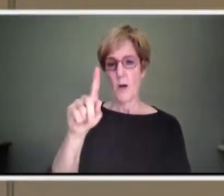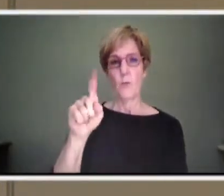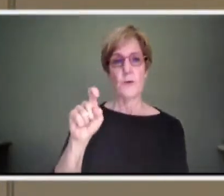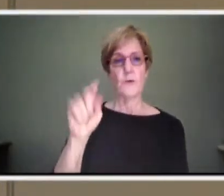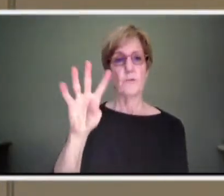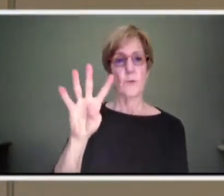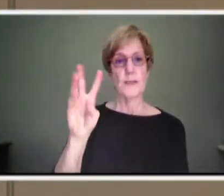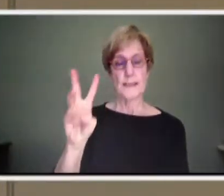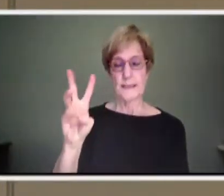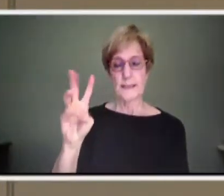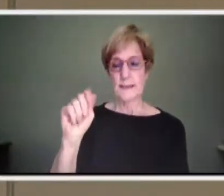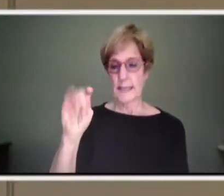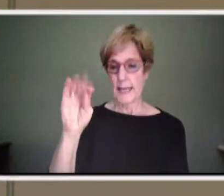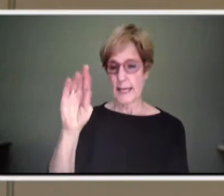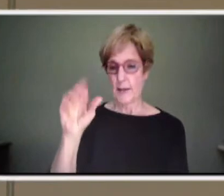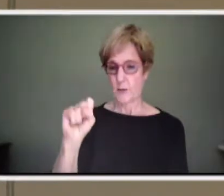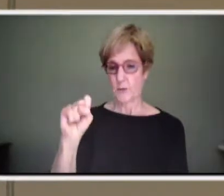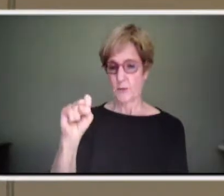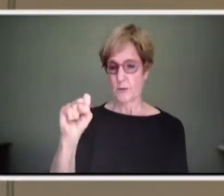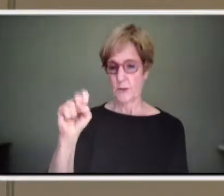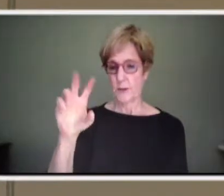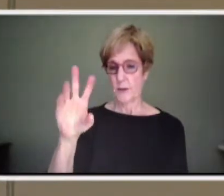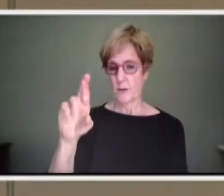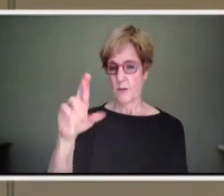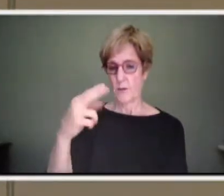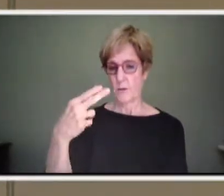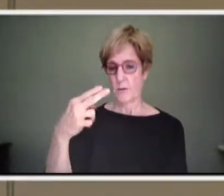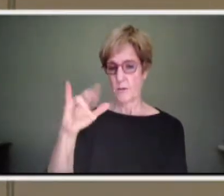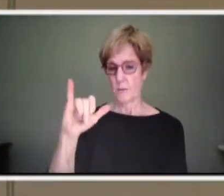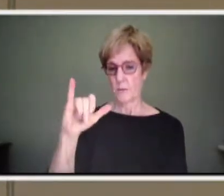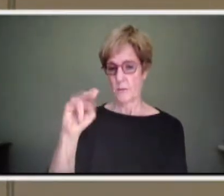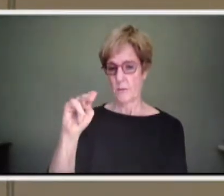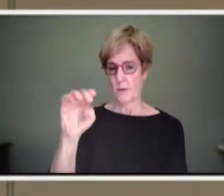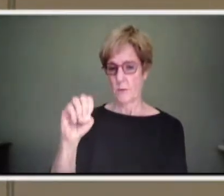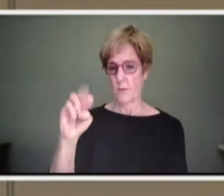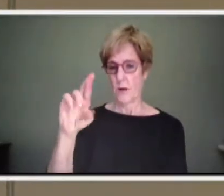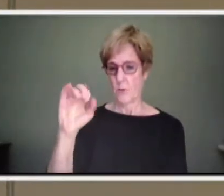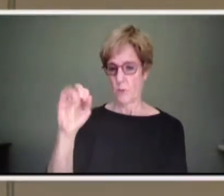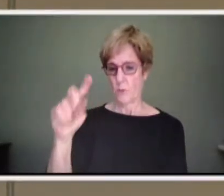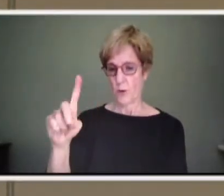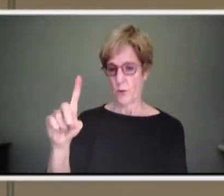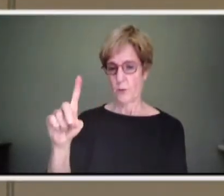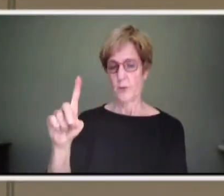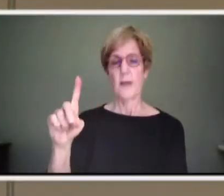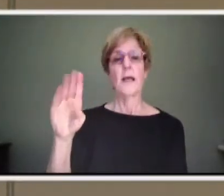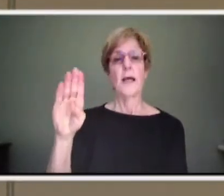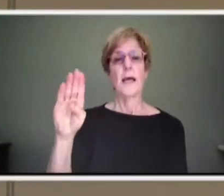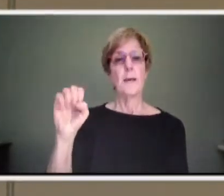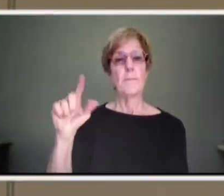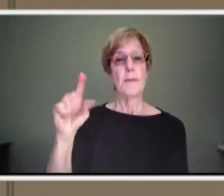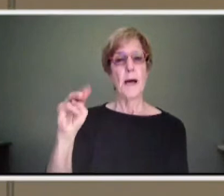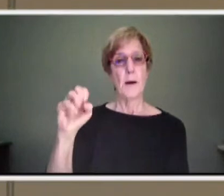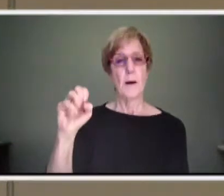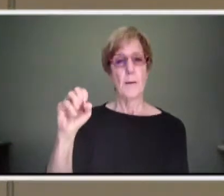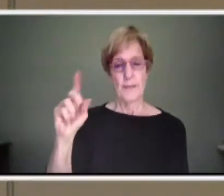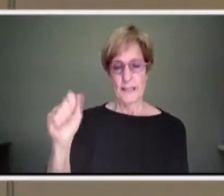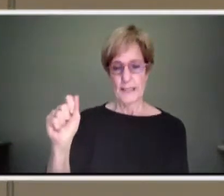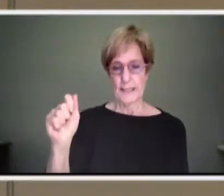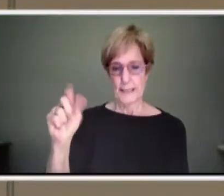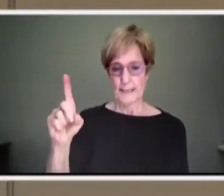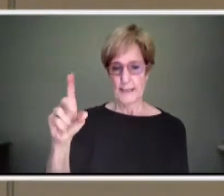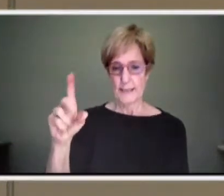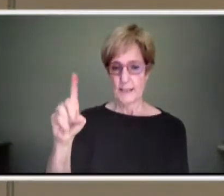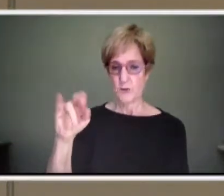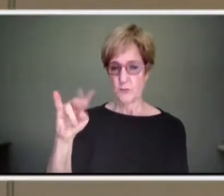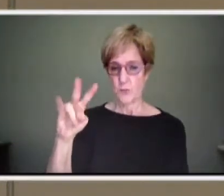146.9 acres, located on the west side of Ryan Road, south of Mount Holly Road, and north of Bellmead Drive in the ETJ in County